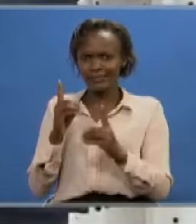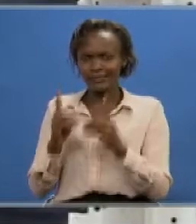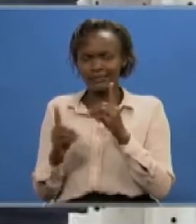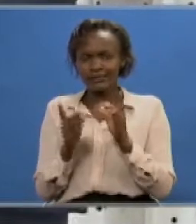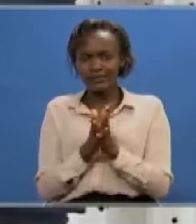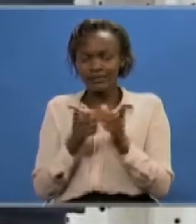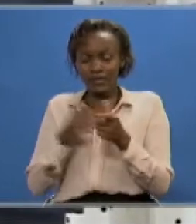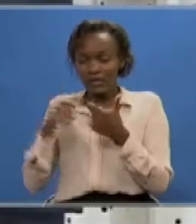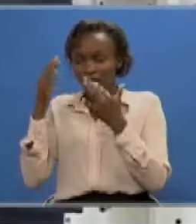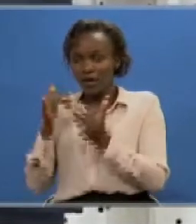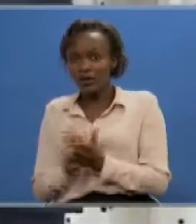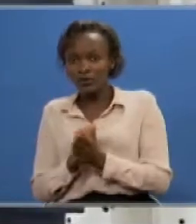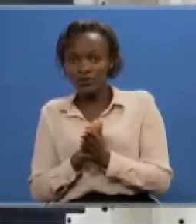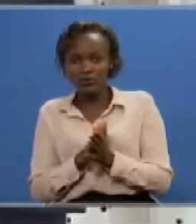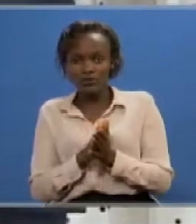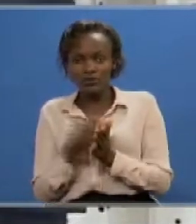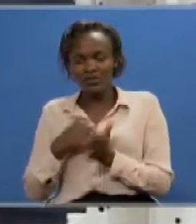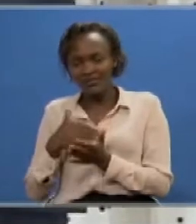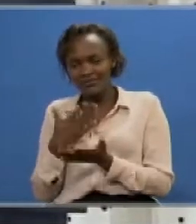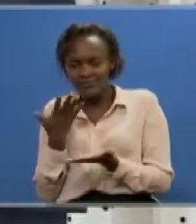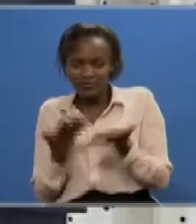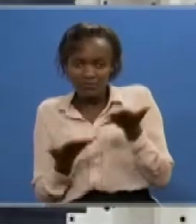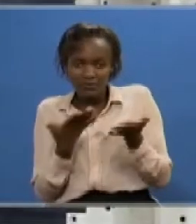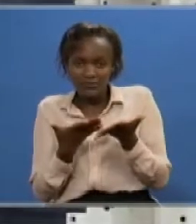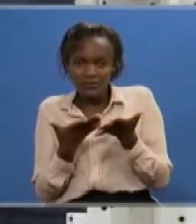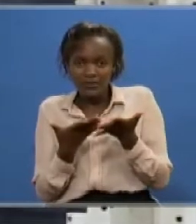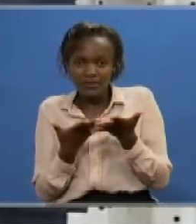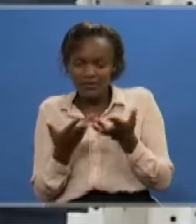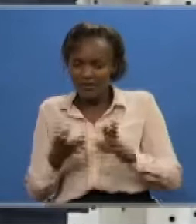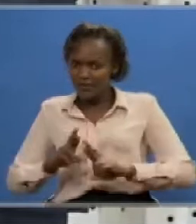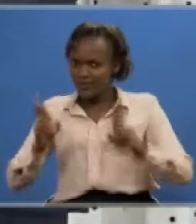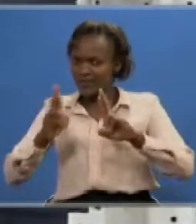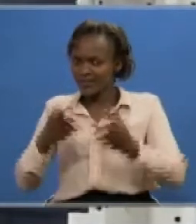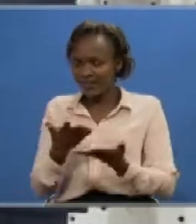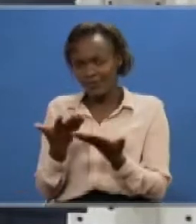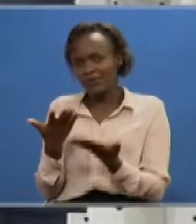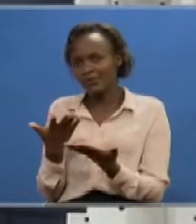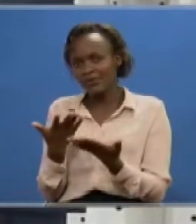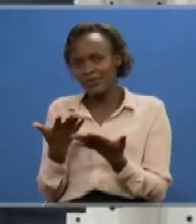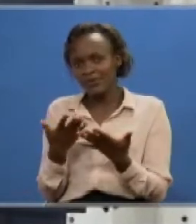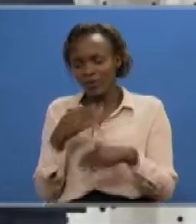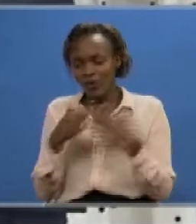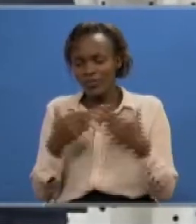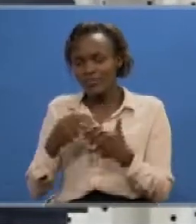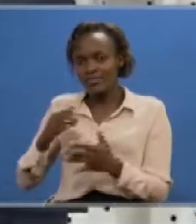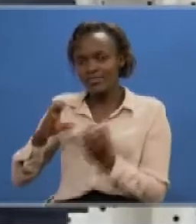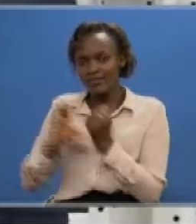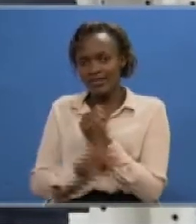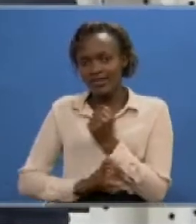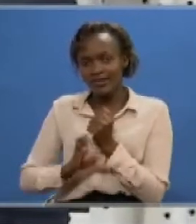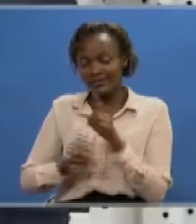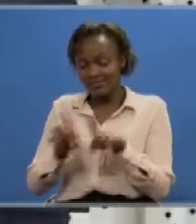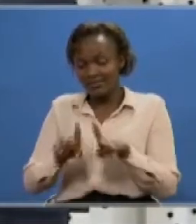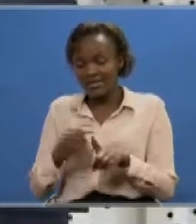we have reached a reasonable level of preparedness across the country. And I repeat